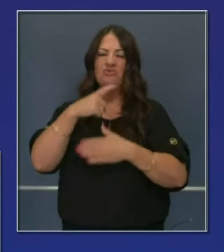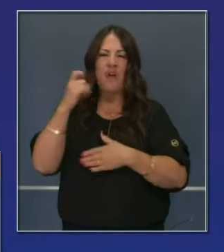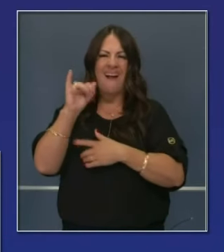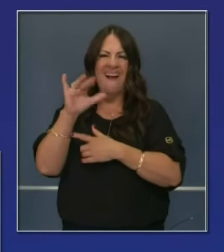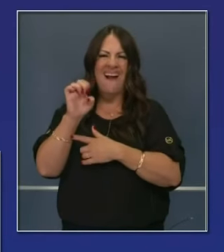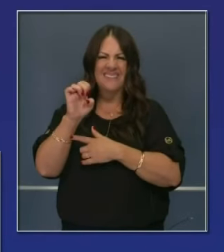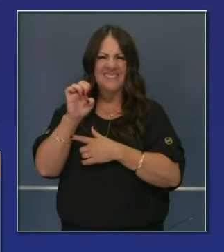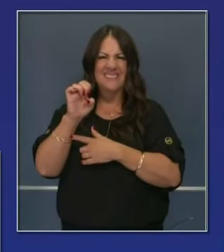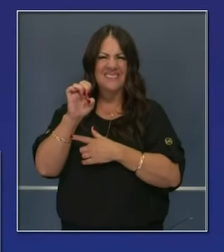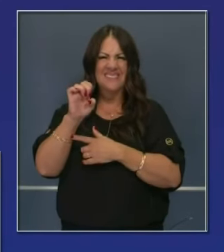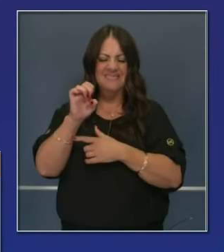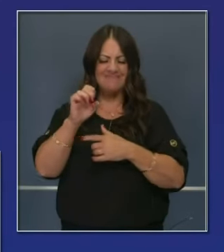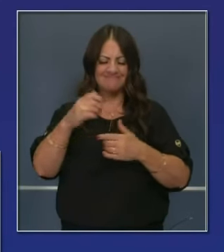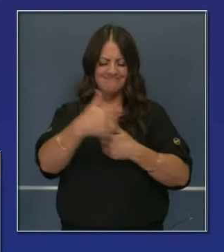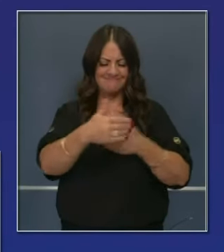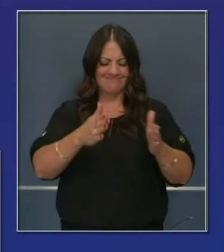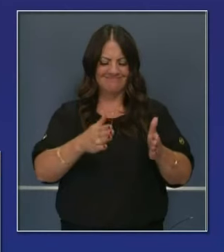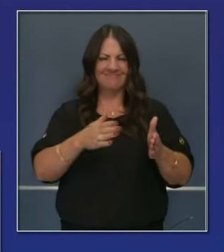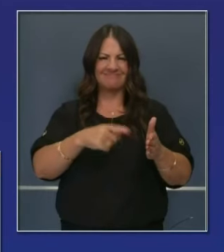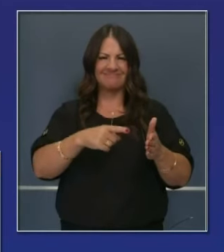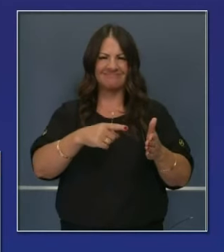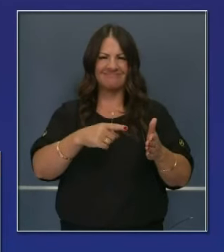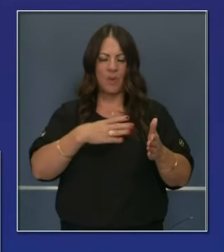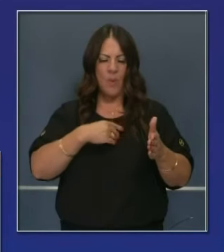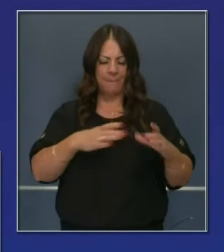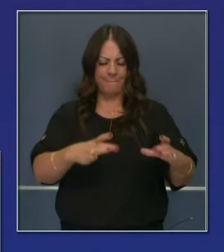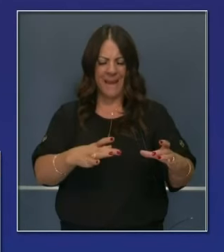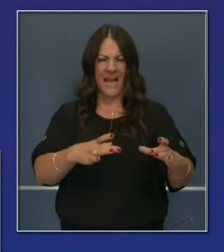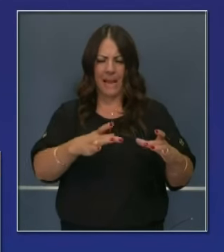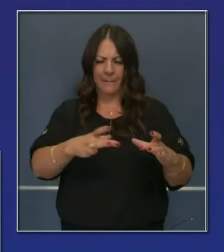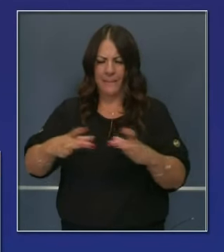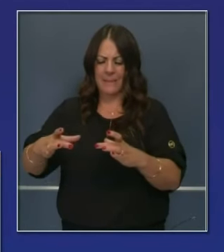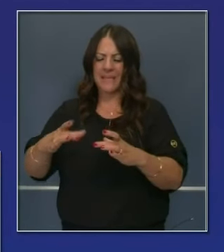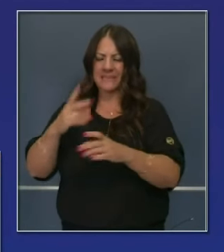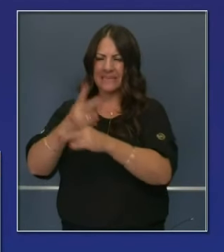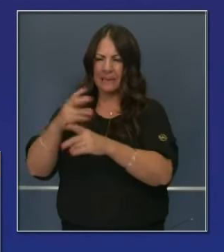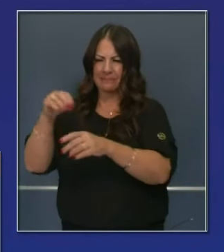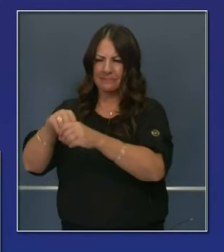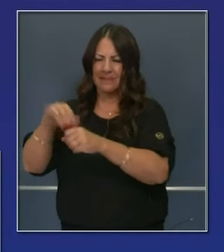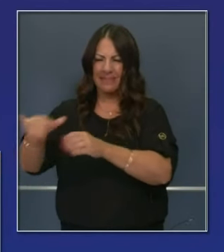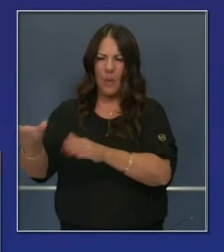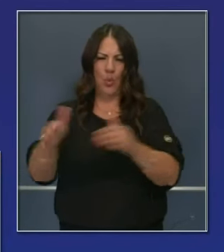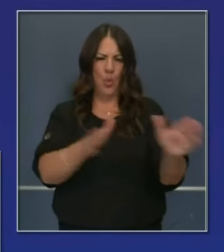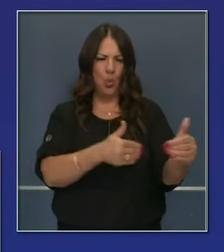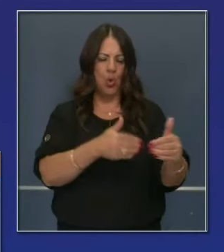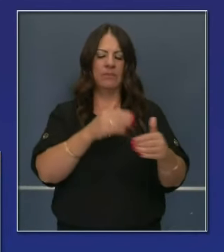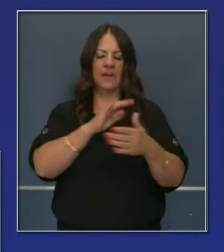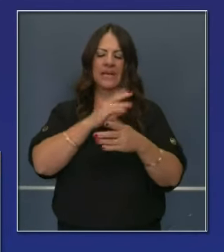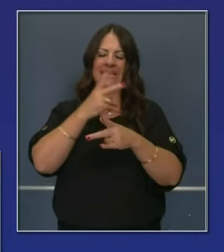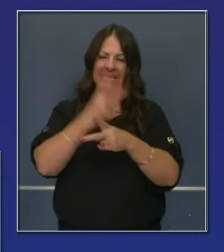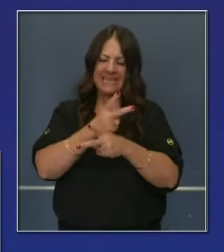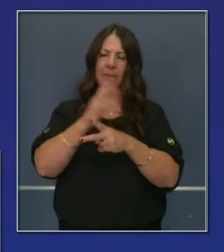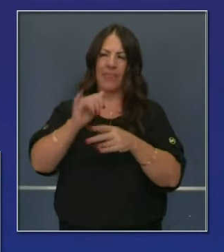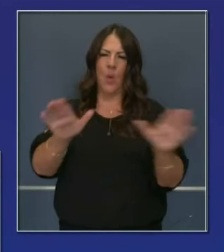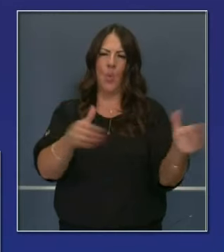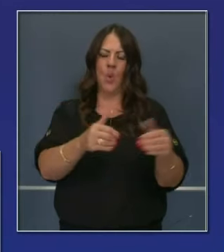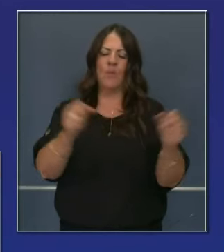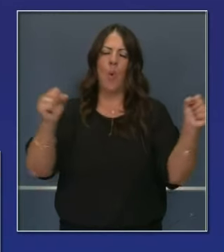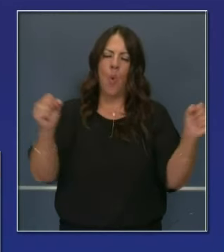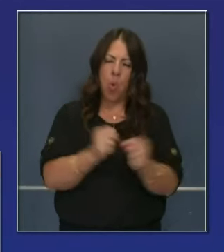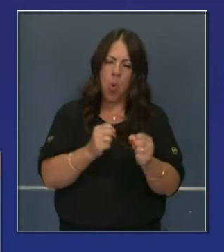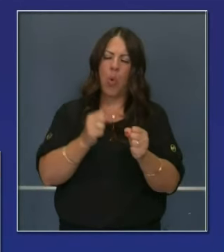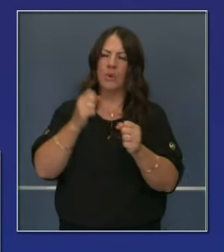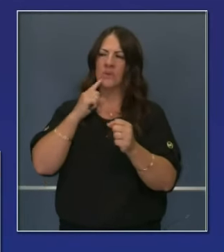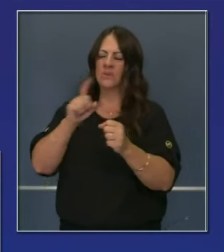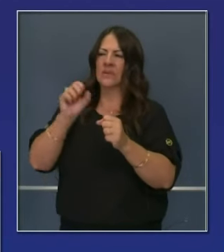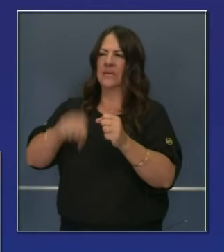very challenging in the best of times. But obviously, as it relates to a global pandemic with a constraint on supply, with